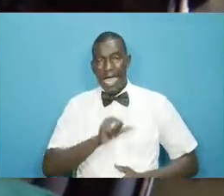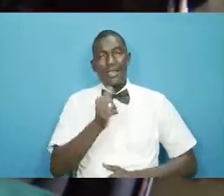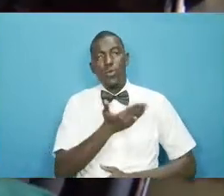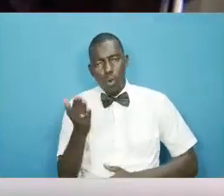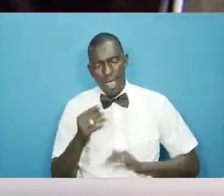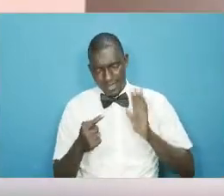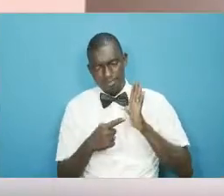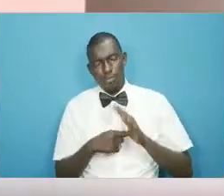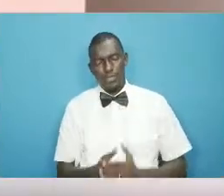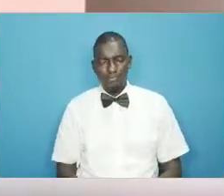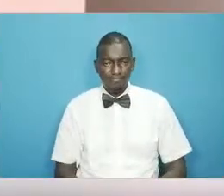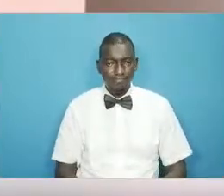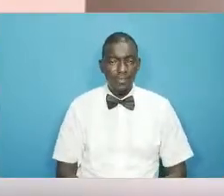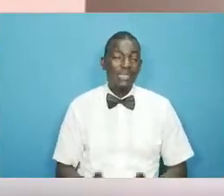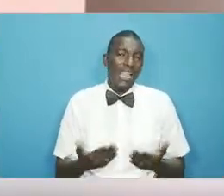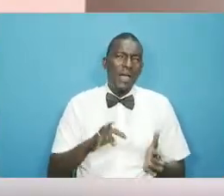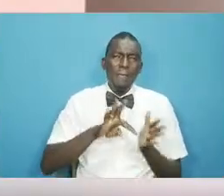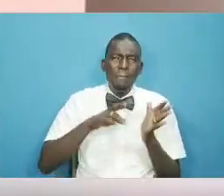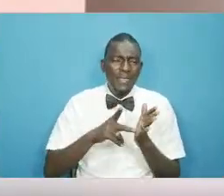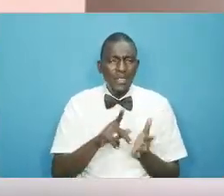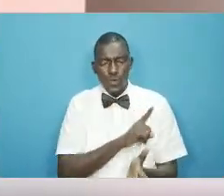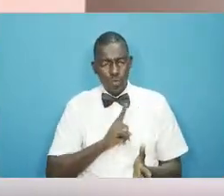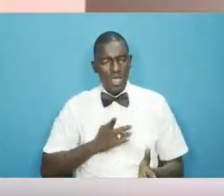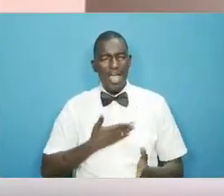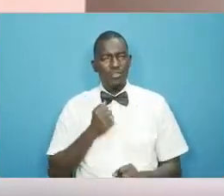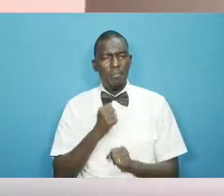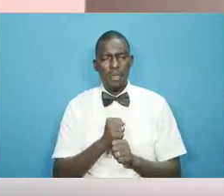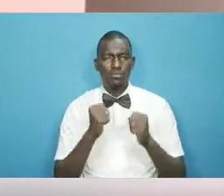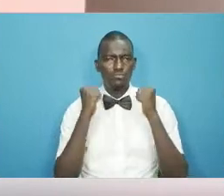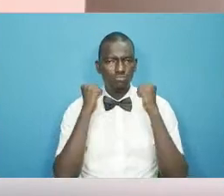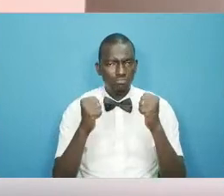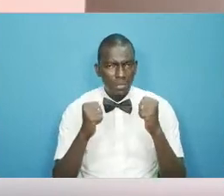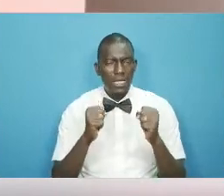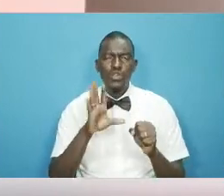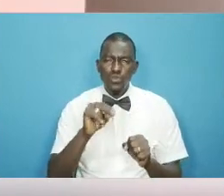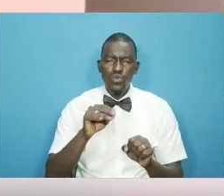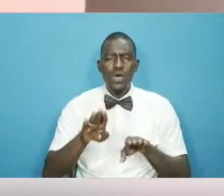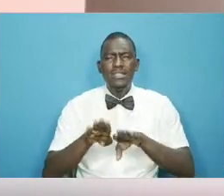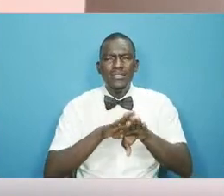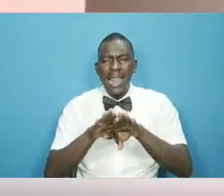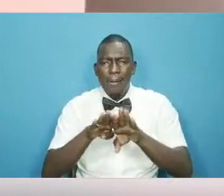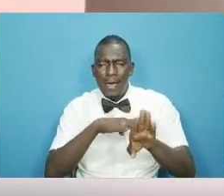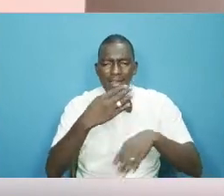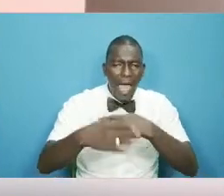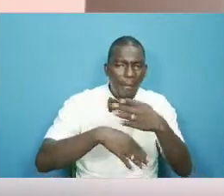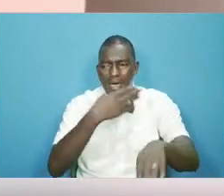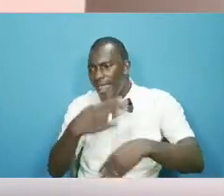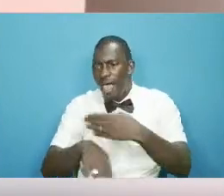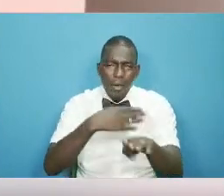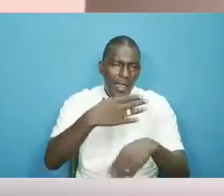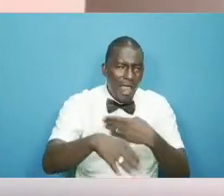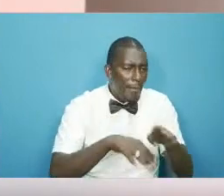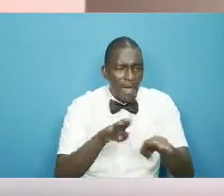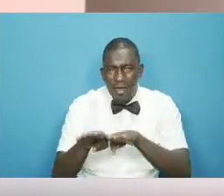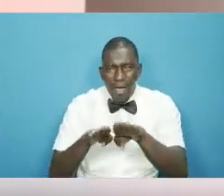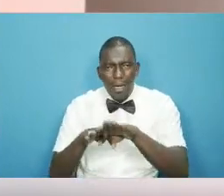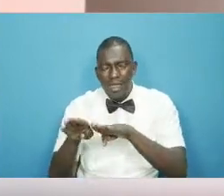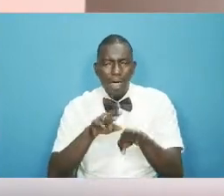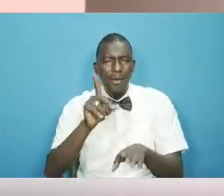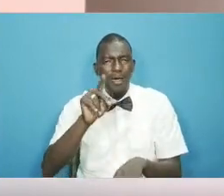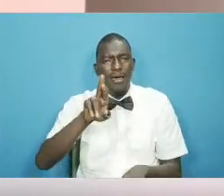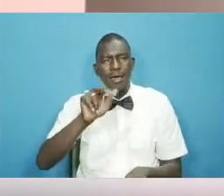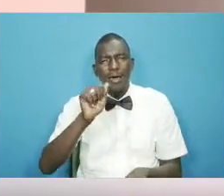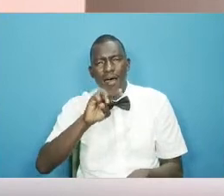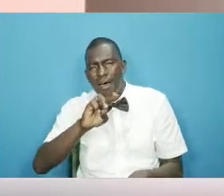is important. Means that we have to strengthen. We get into dramas, we get into, having clubs